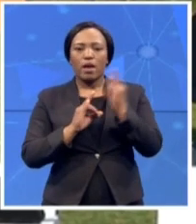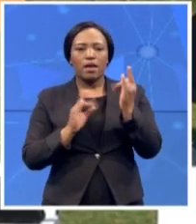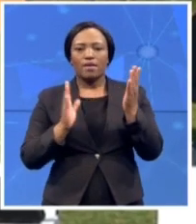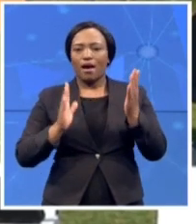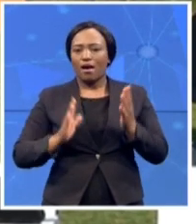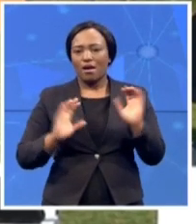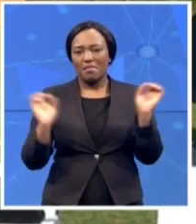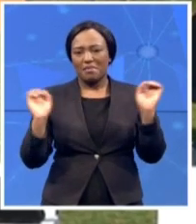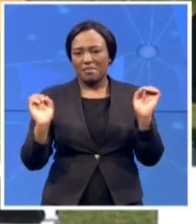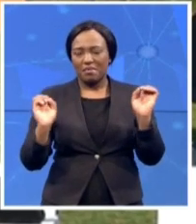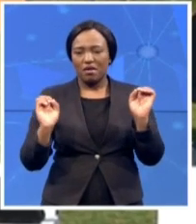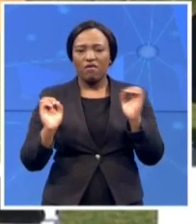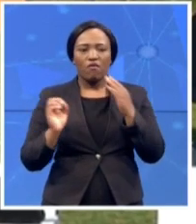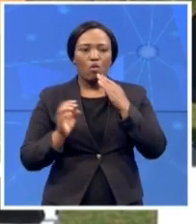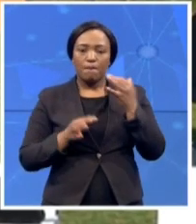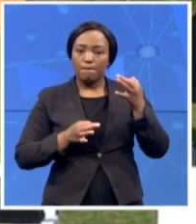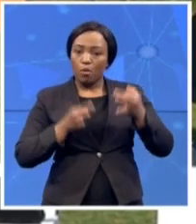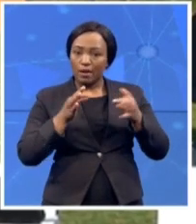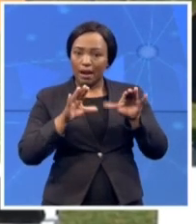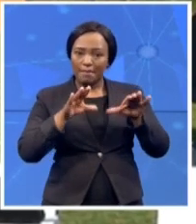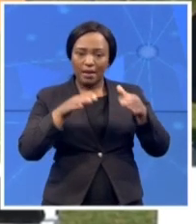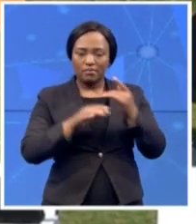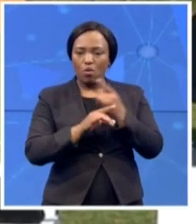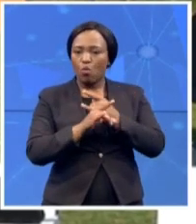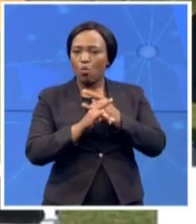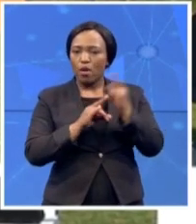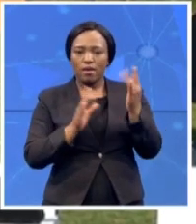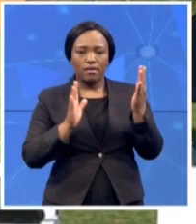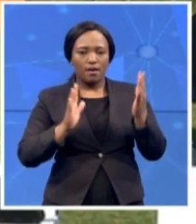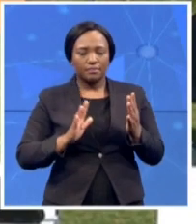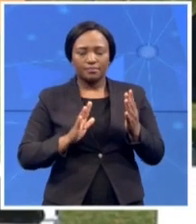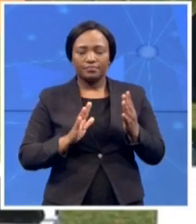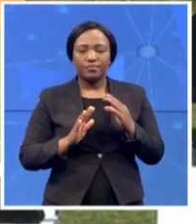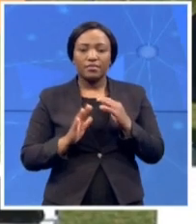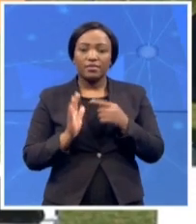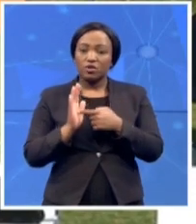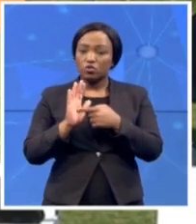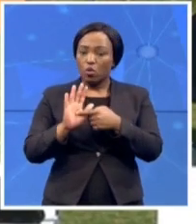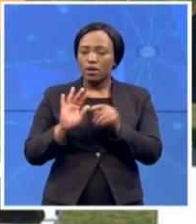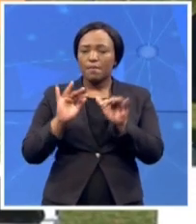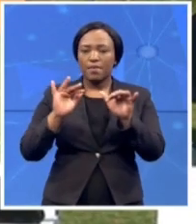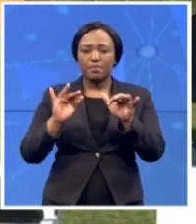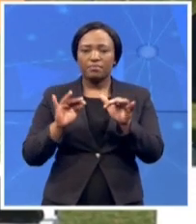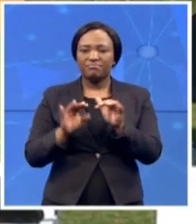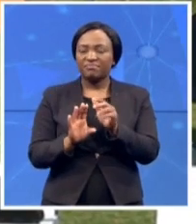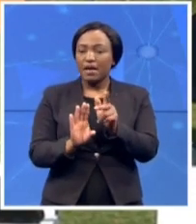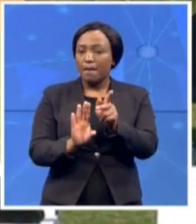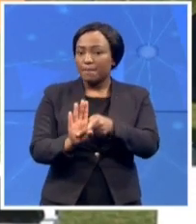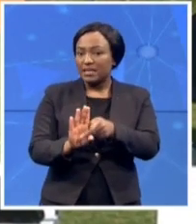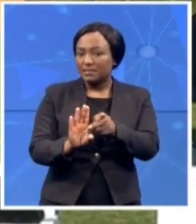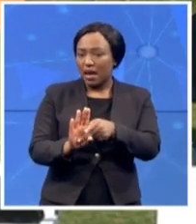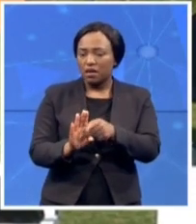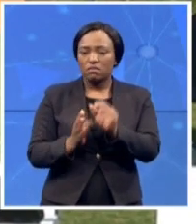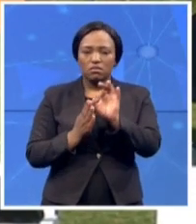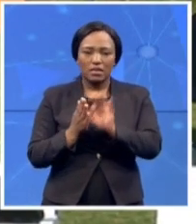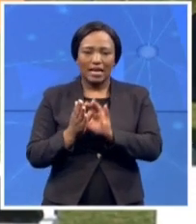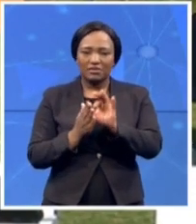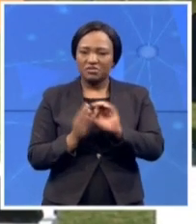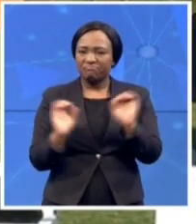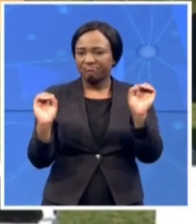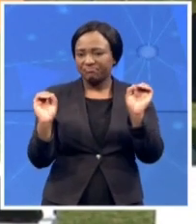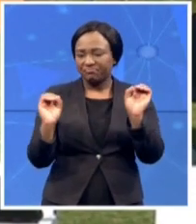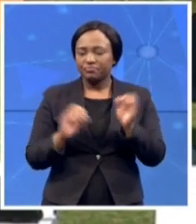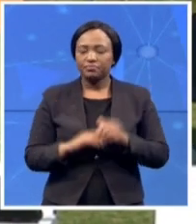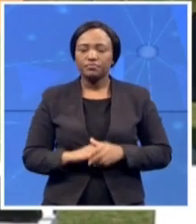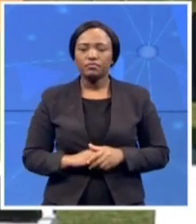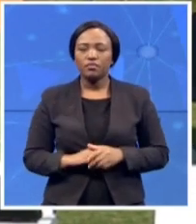it shows that people did not participate during the elections. Therefore, we now have a responsibility to increase the